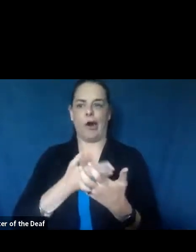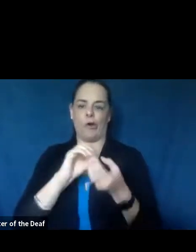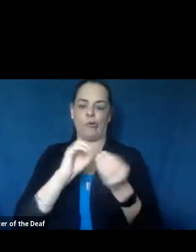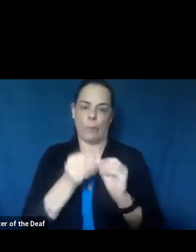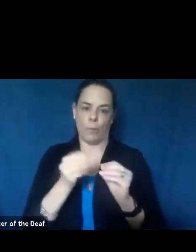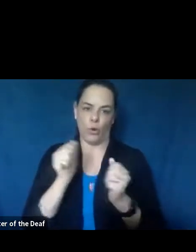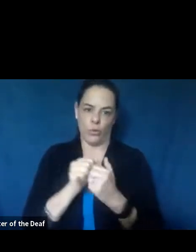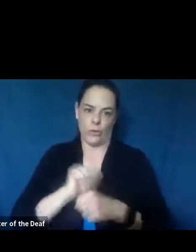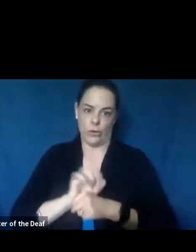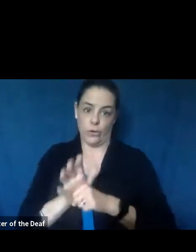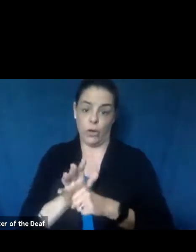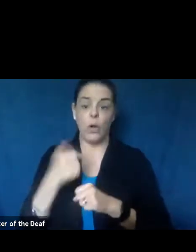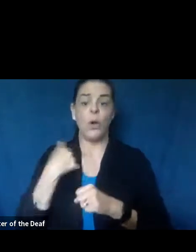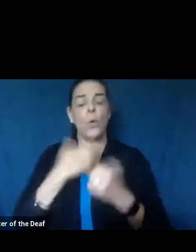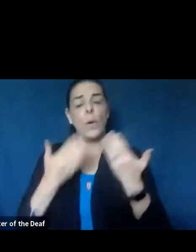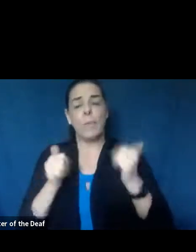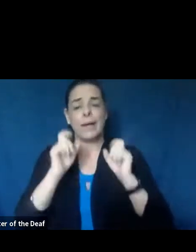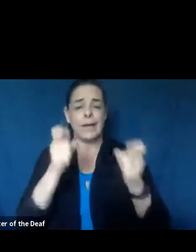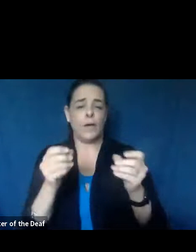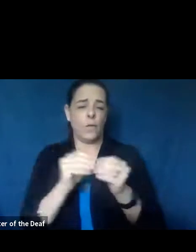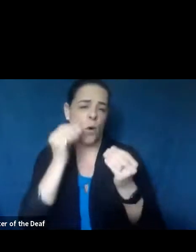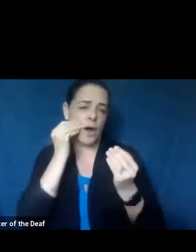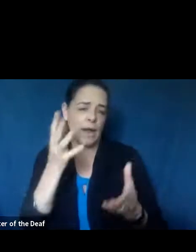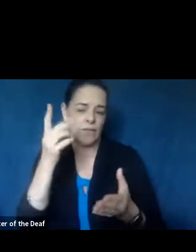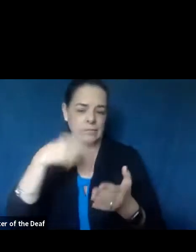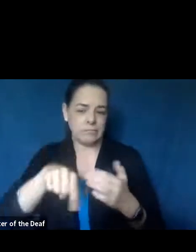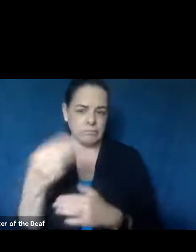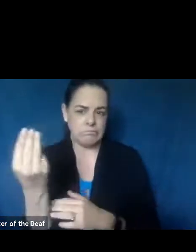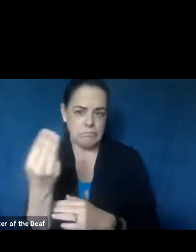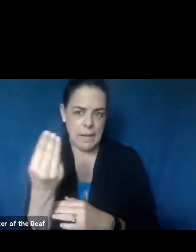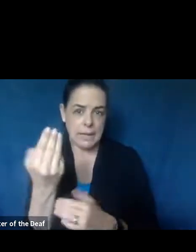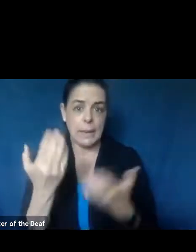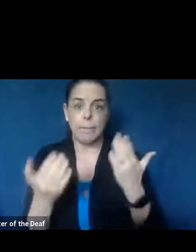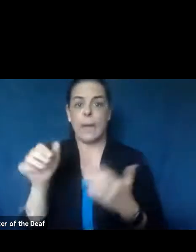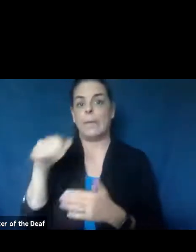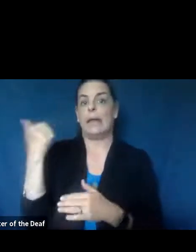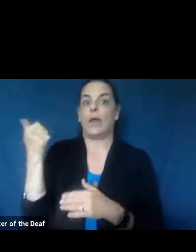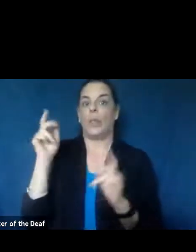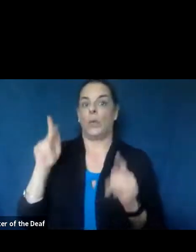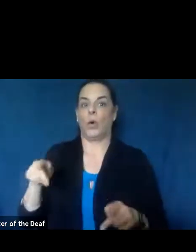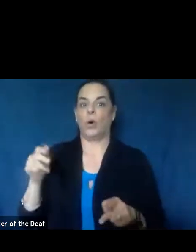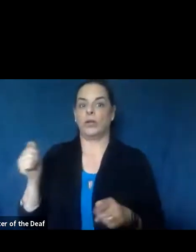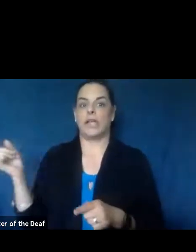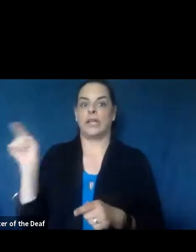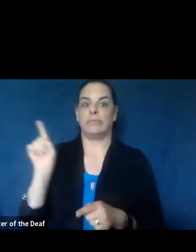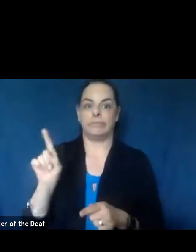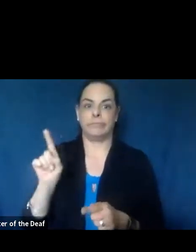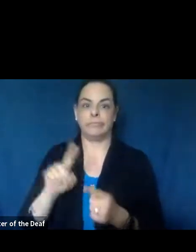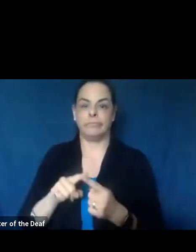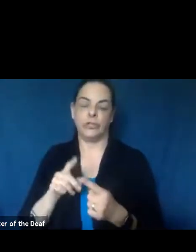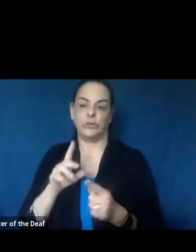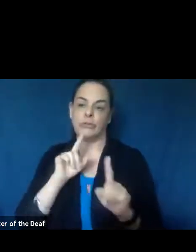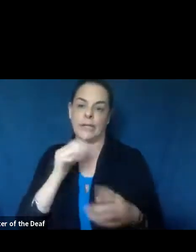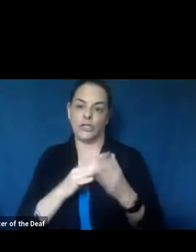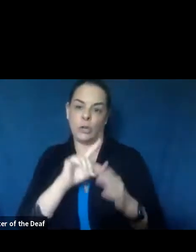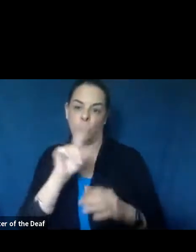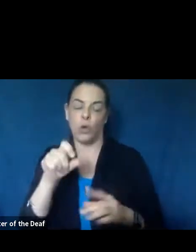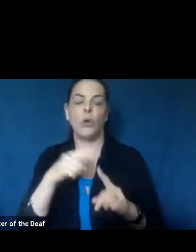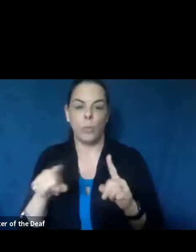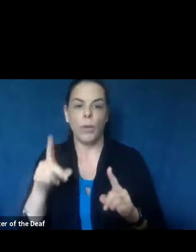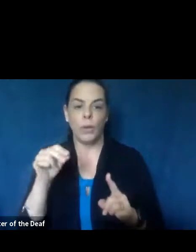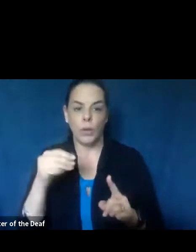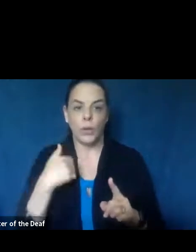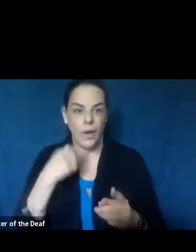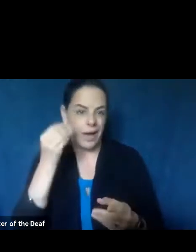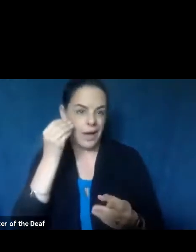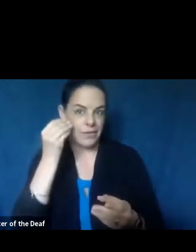more information on that on Monday, maybe have one of our epidemiologists available. But there are calculations behind the